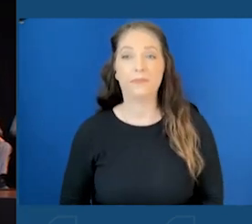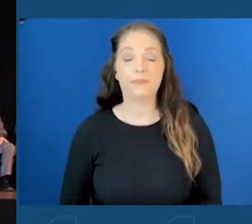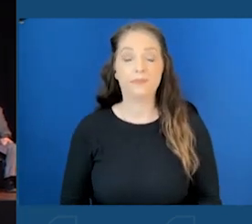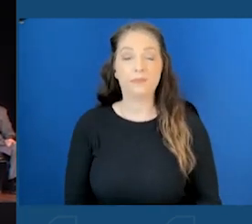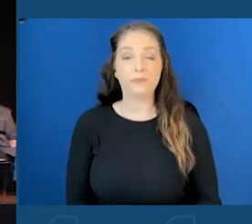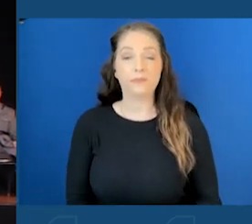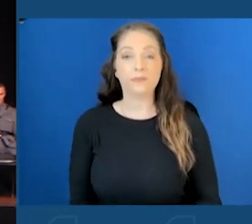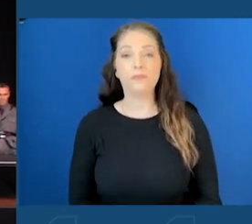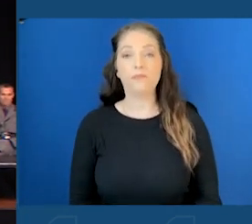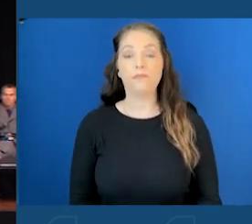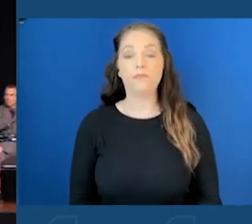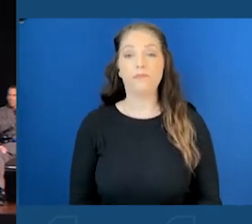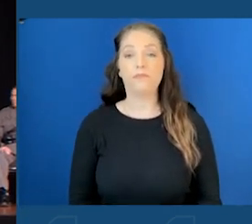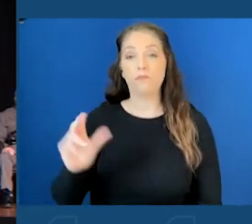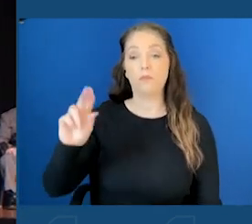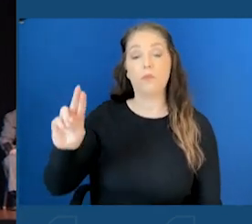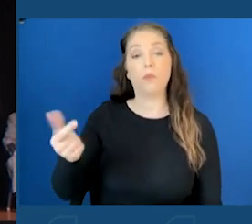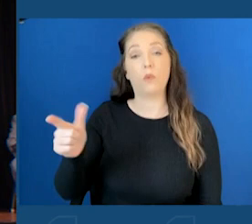On August 24th,